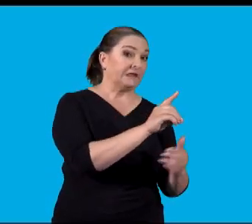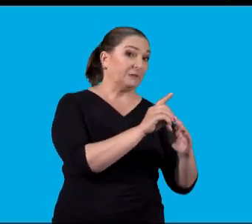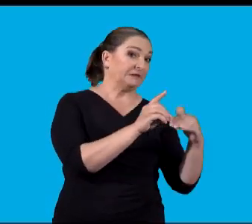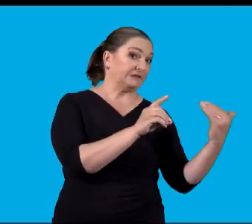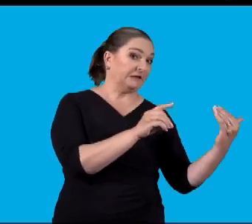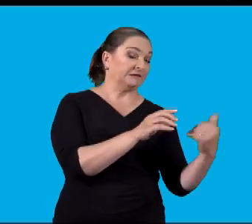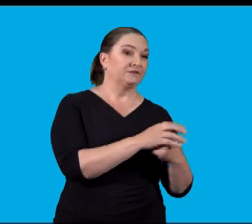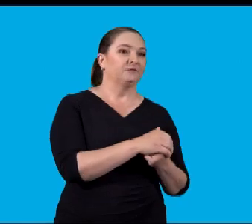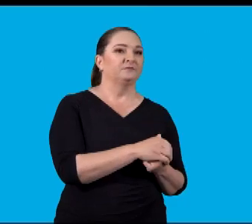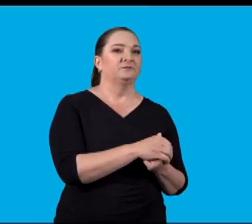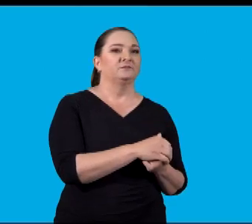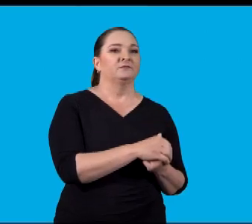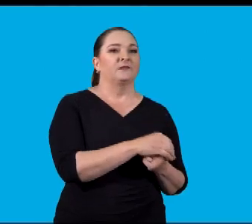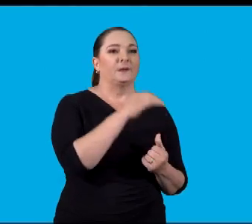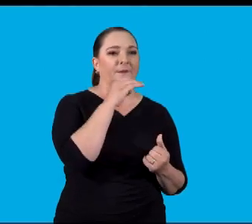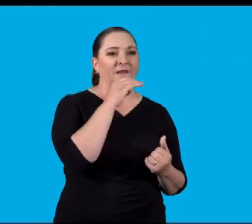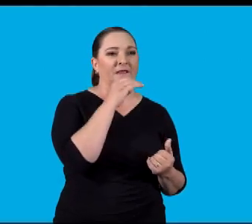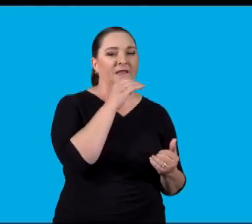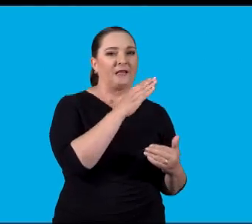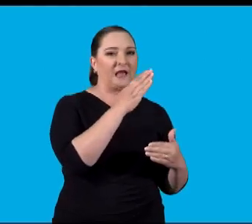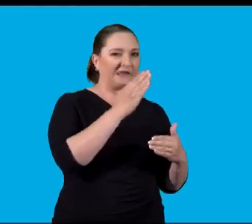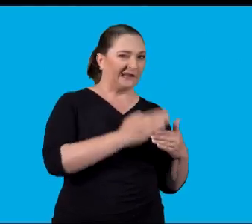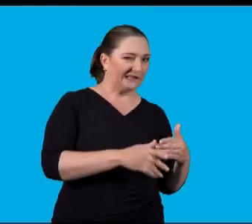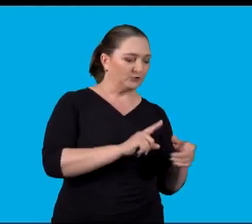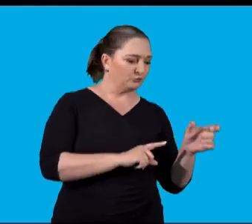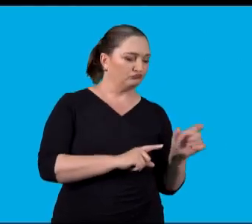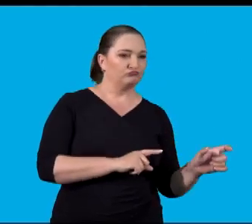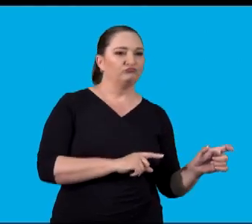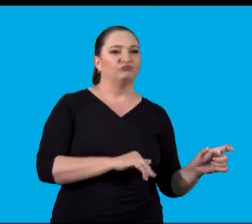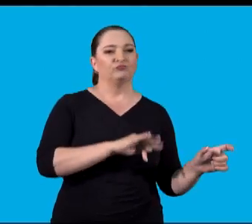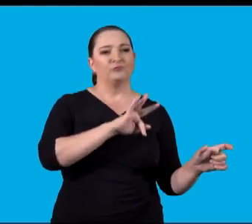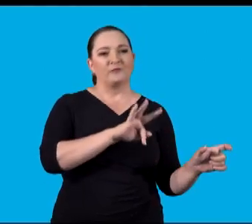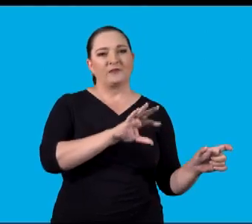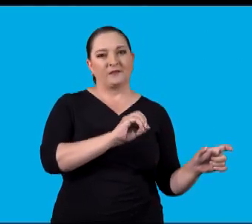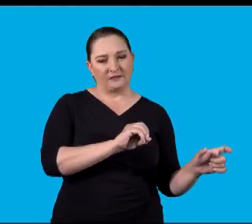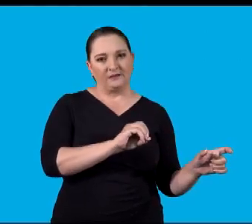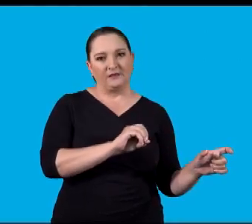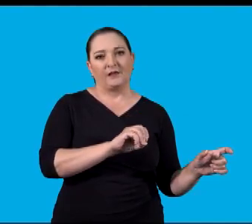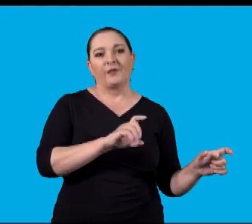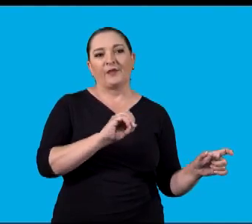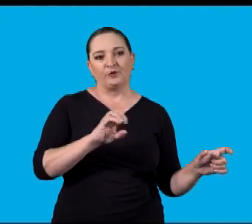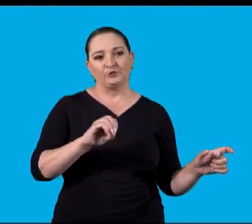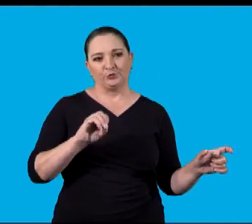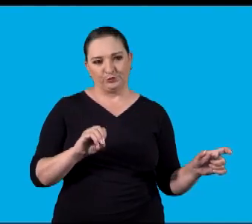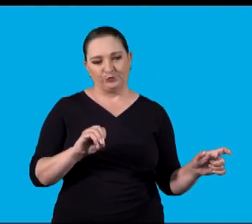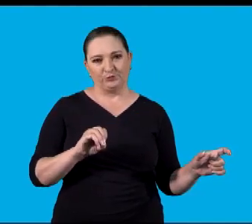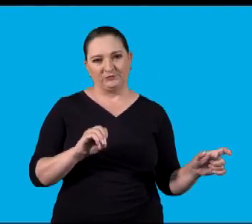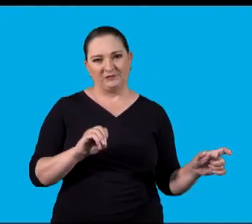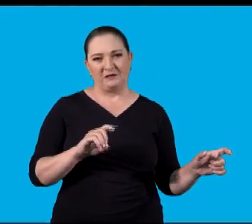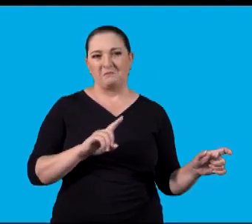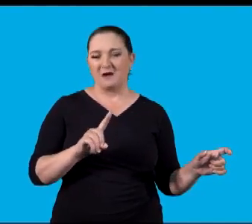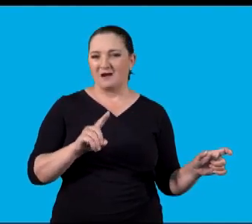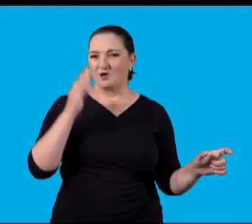ledger account and I'll say my balance brought down at the end was